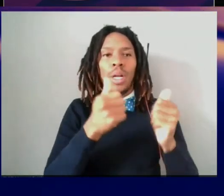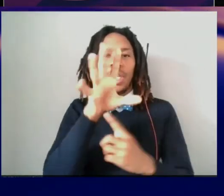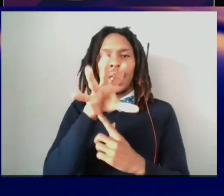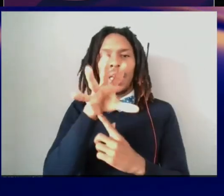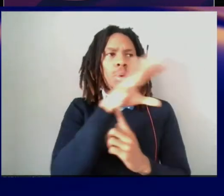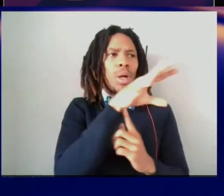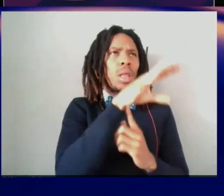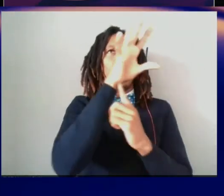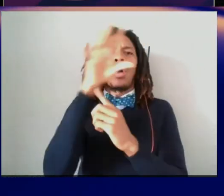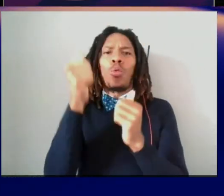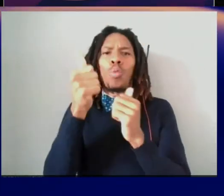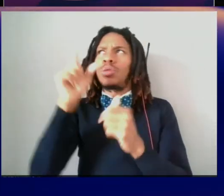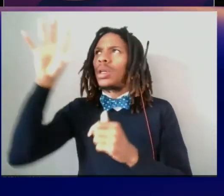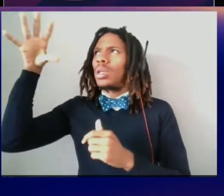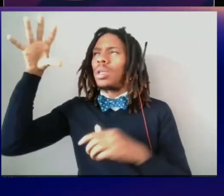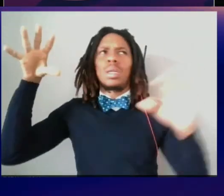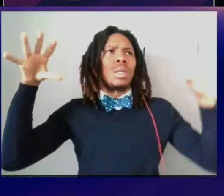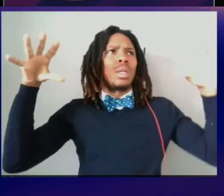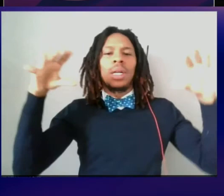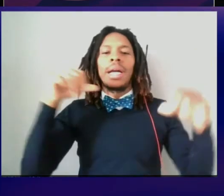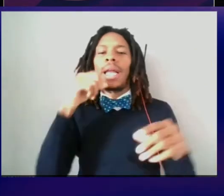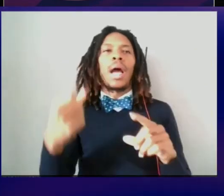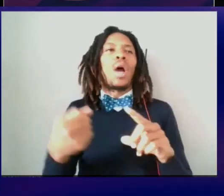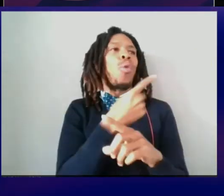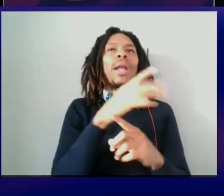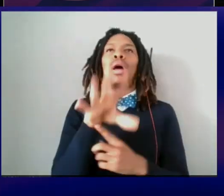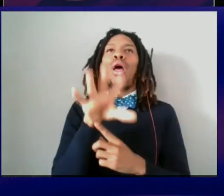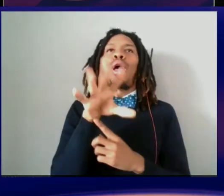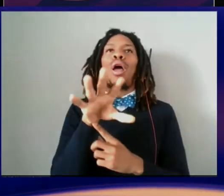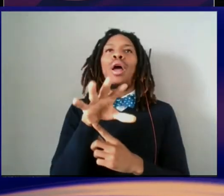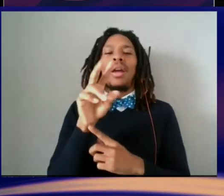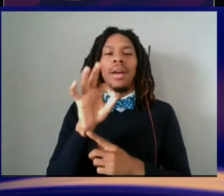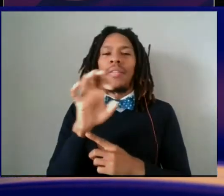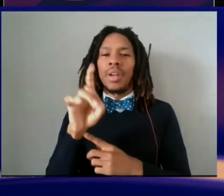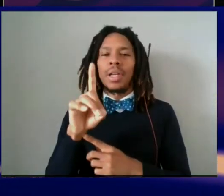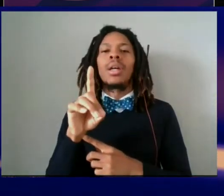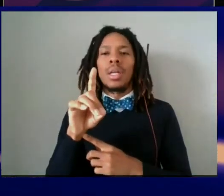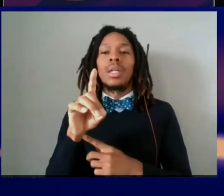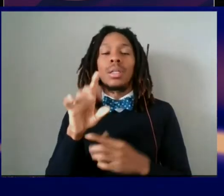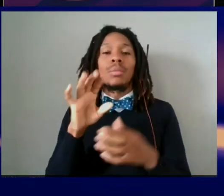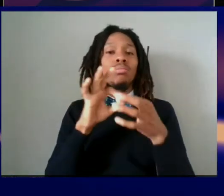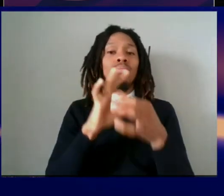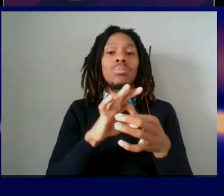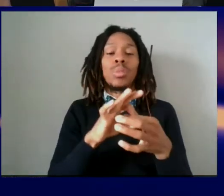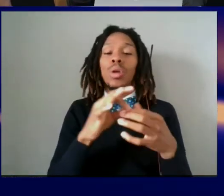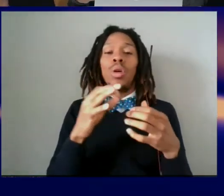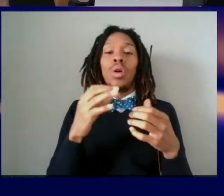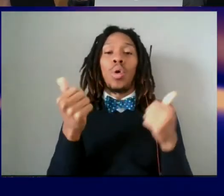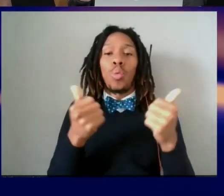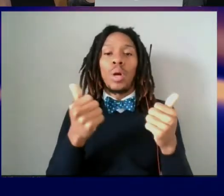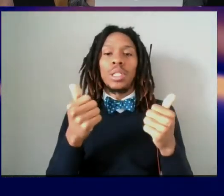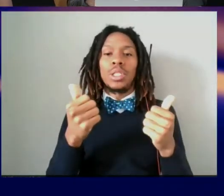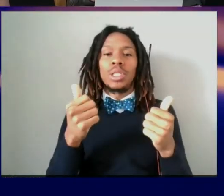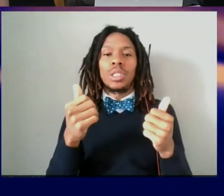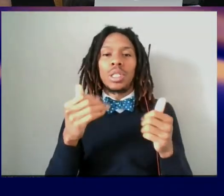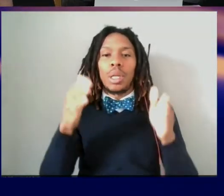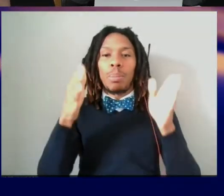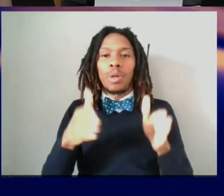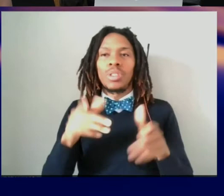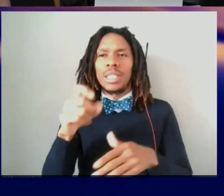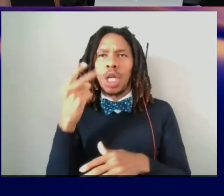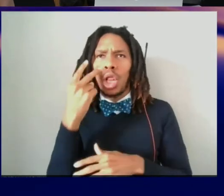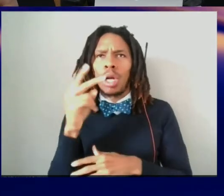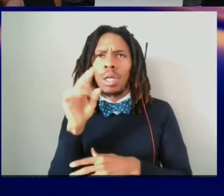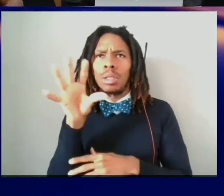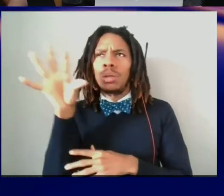piece of equipment. So it isn't just a random video feed. It is pertinent to what the operator needs to is be clicked looking on. at. Okay. So this is